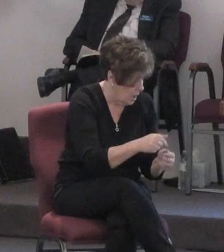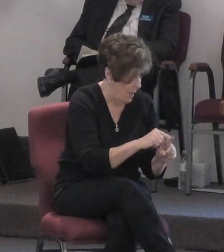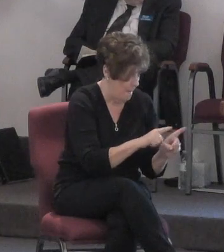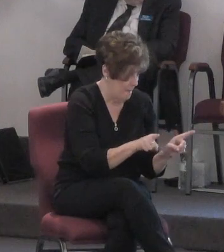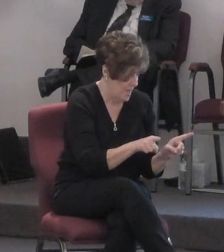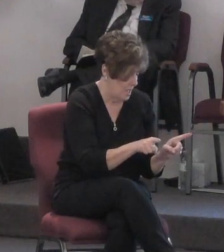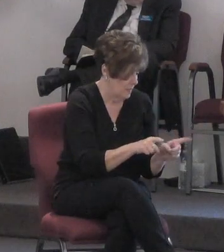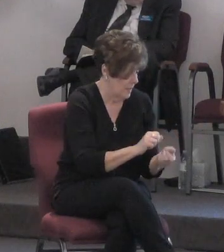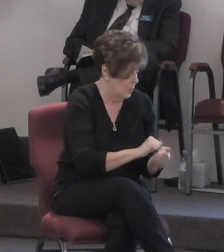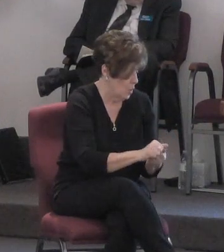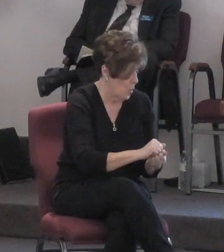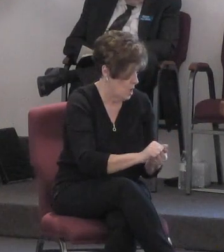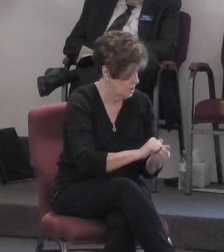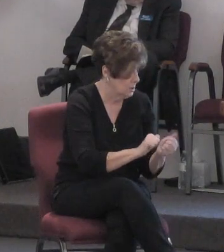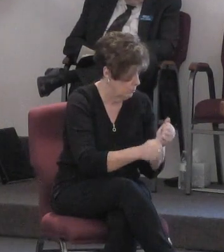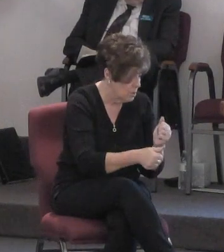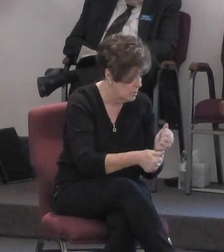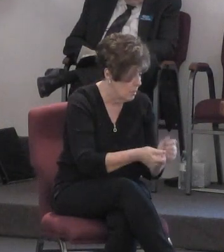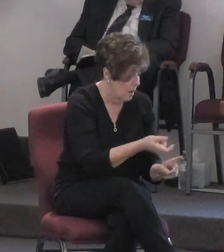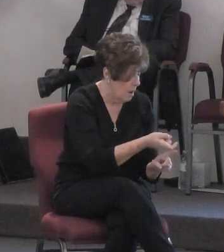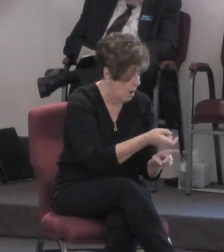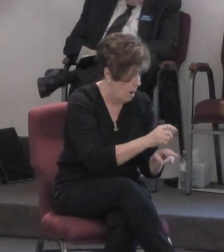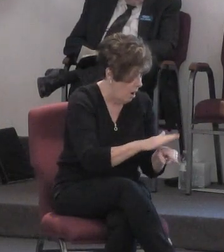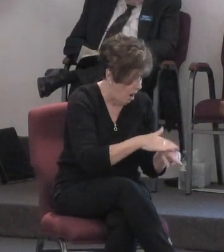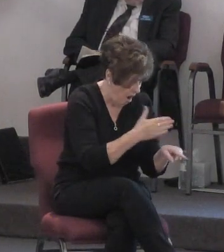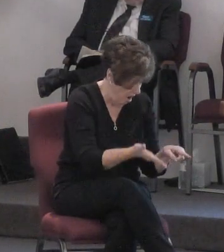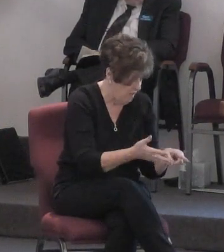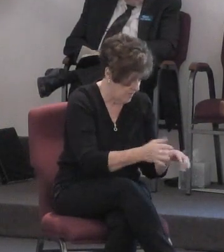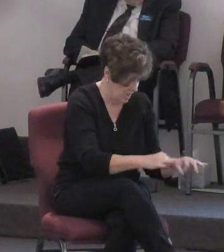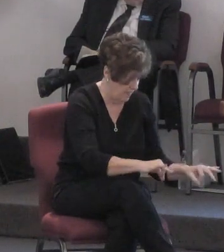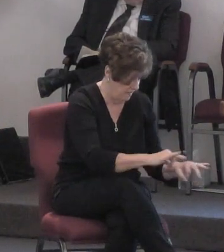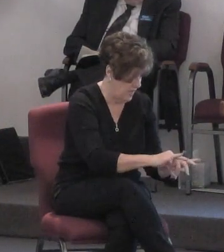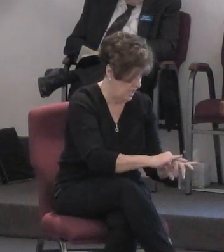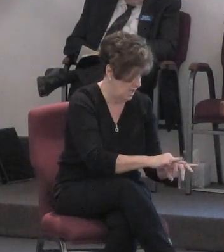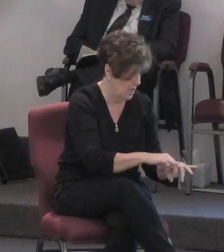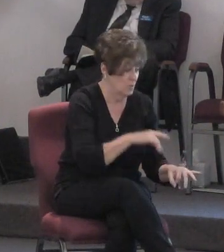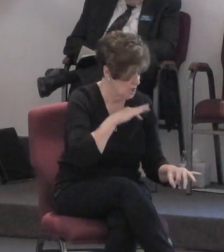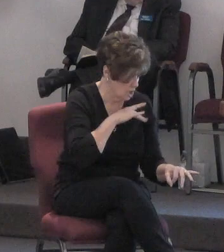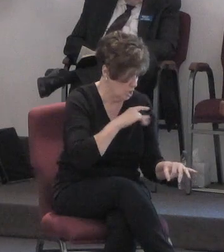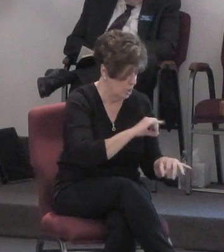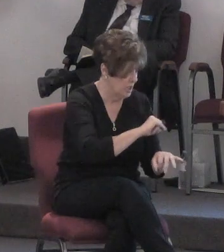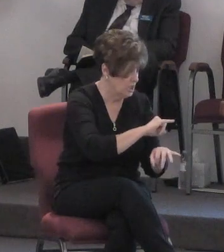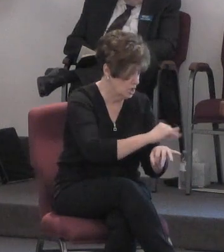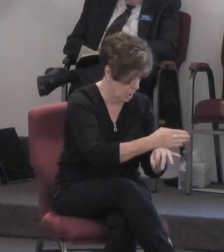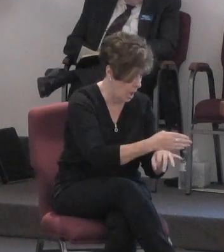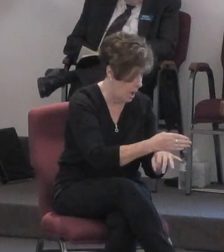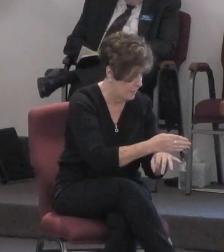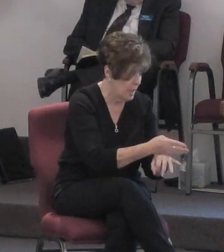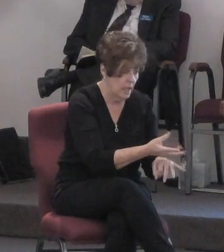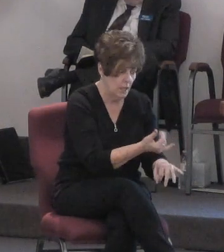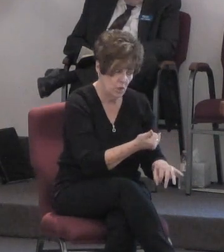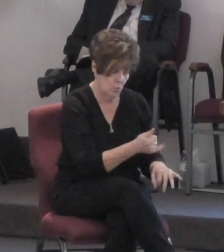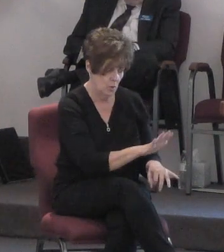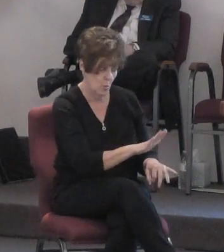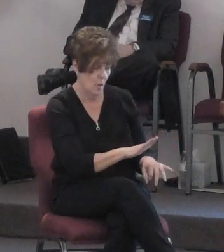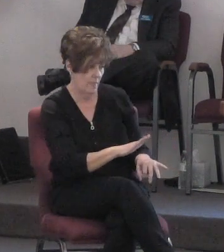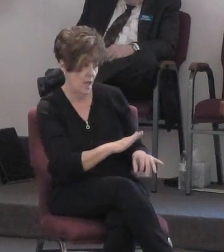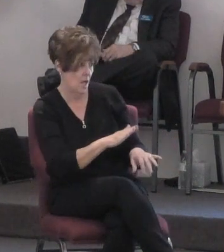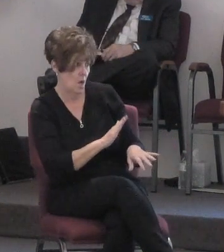off of their feet. You would not want to get that on your nice, clean clothes.